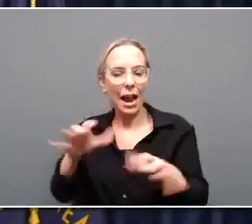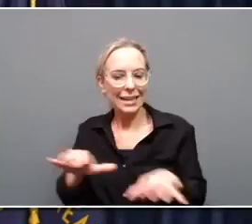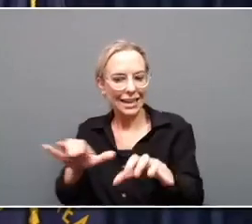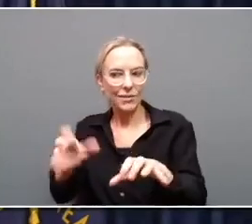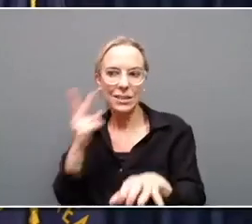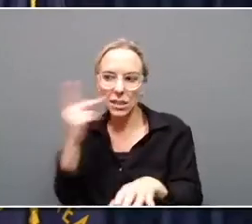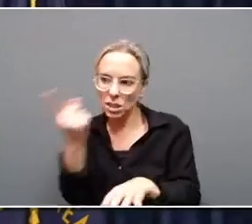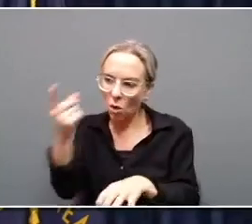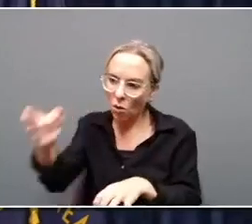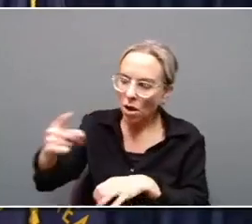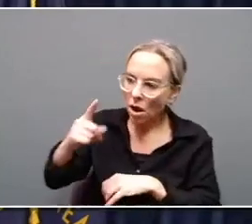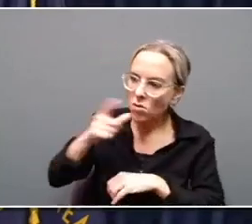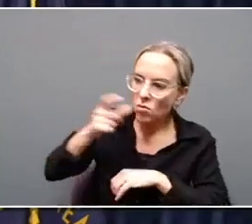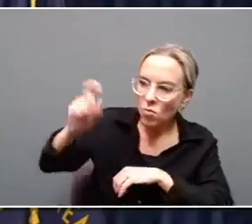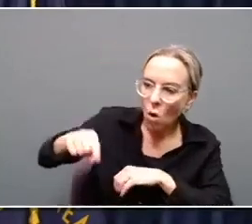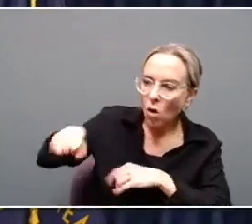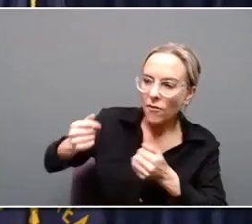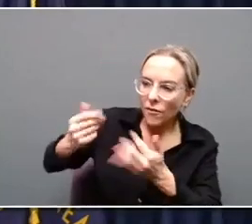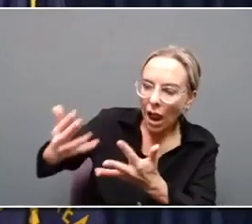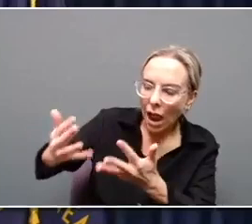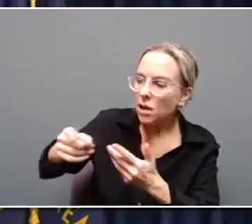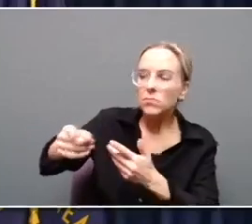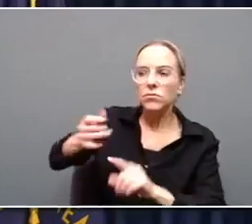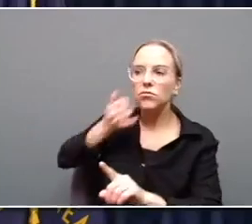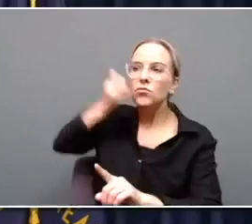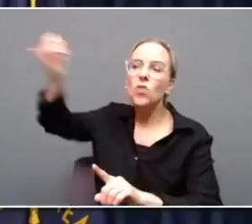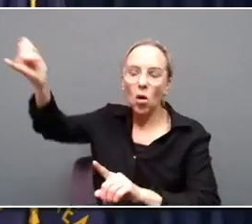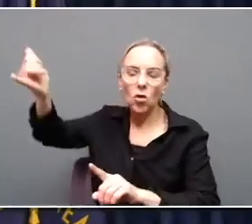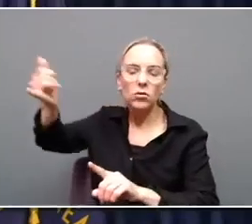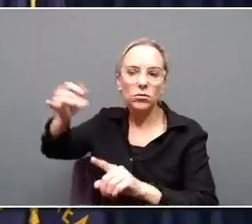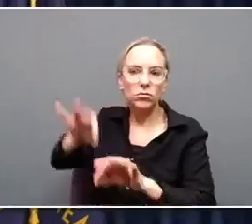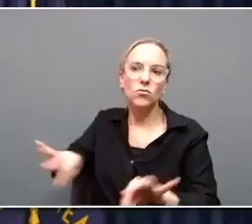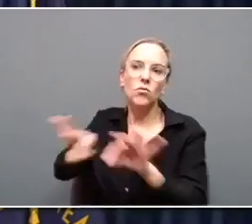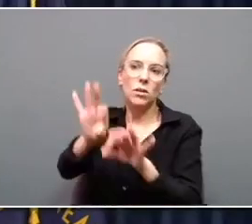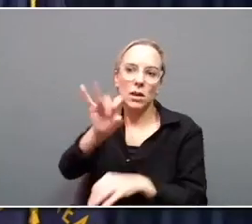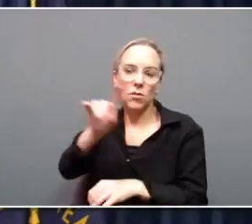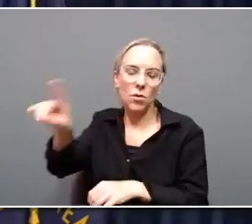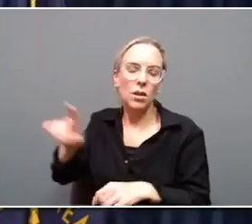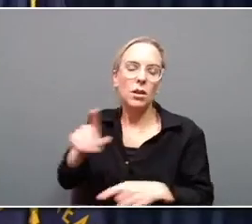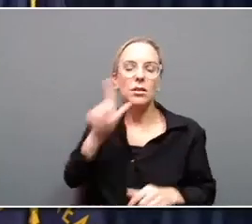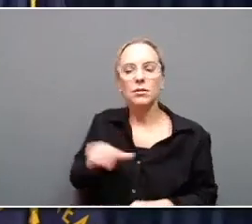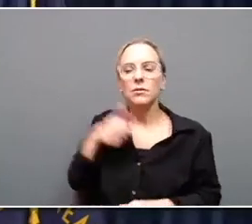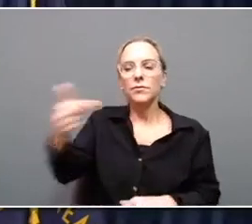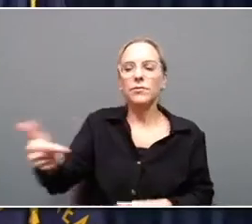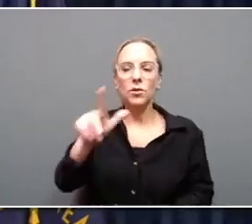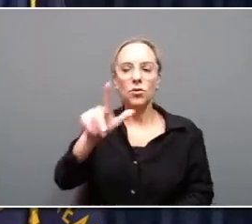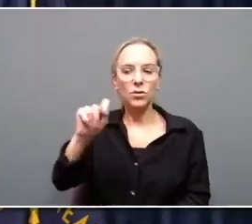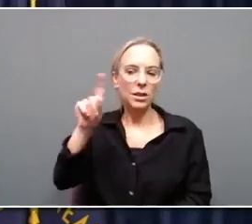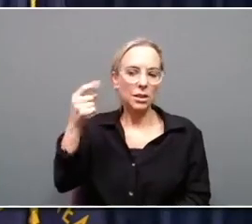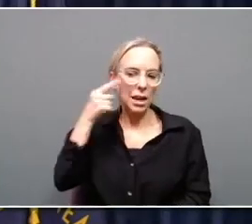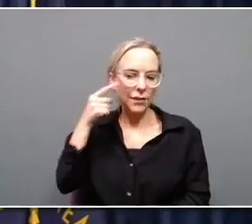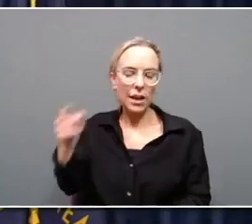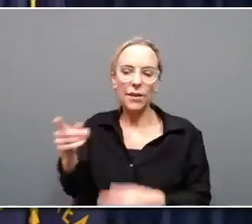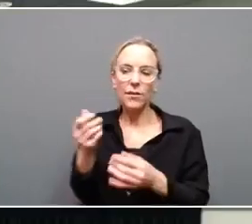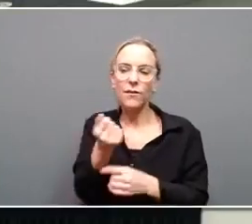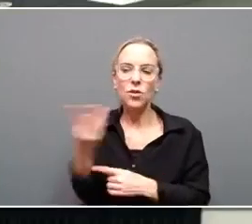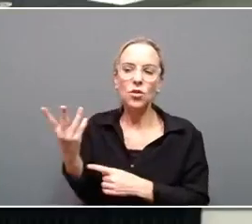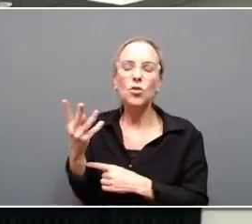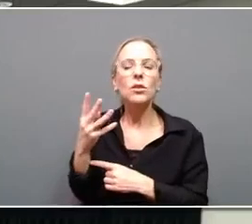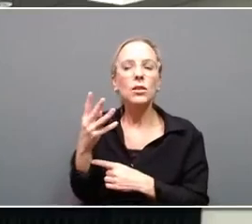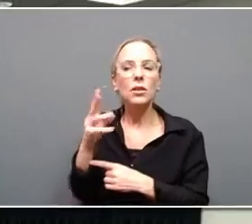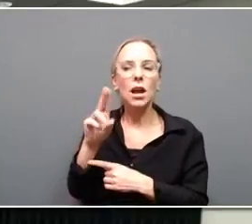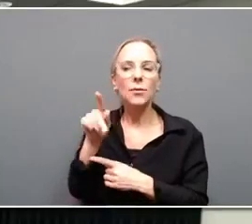1-800-27-ARSON. I'm now going to turn it over to our Lieutenant Governor, who has a series of updates before we come back and name our Team Kentucky